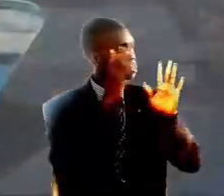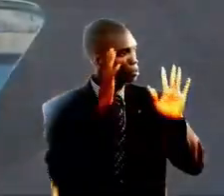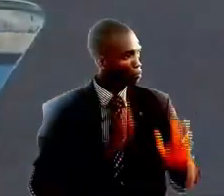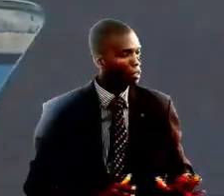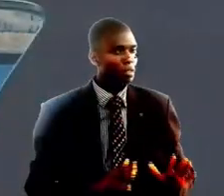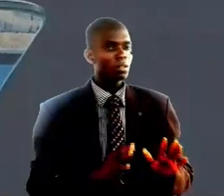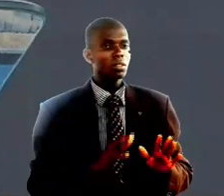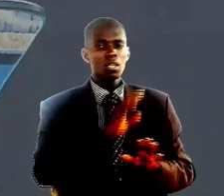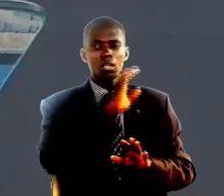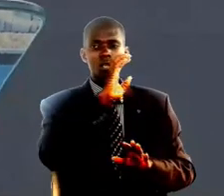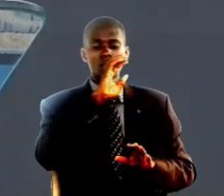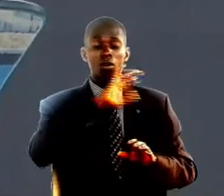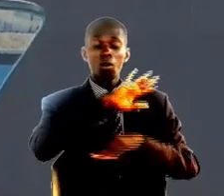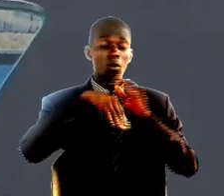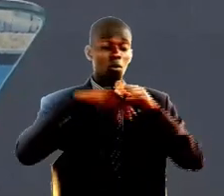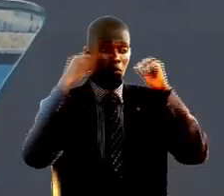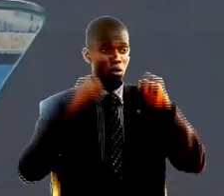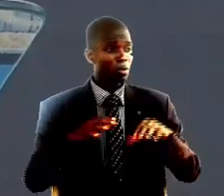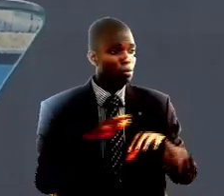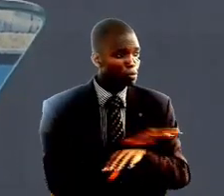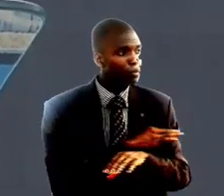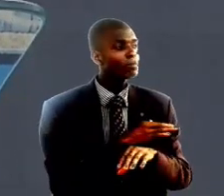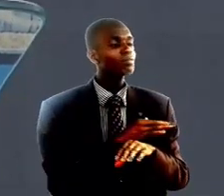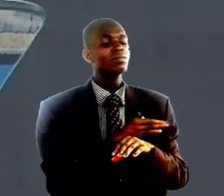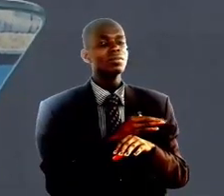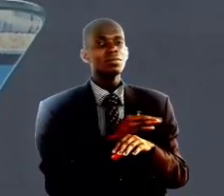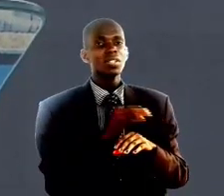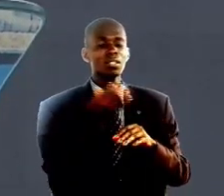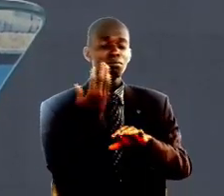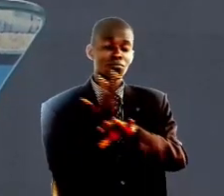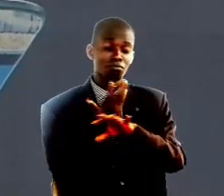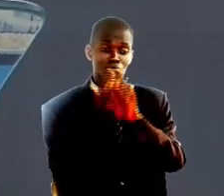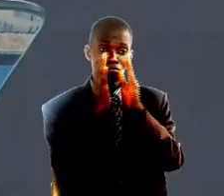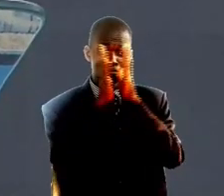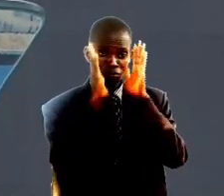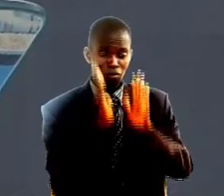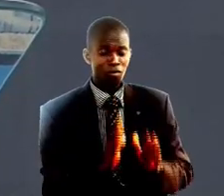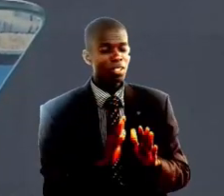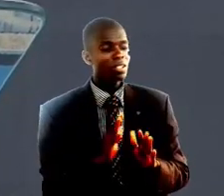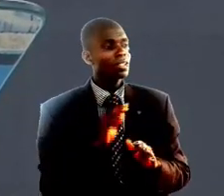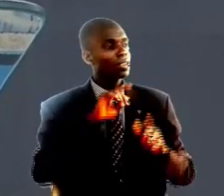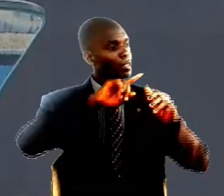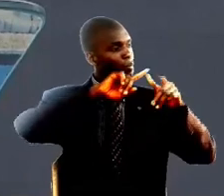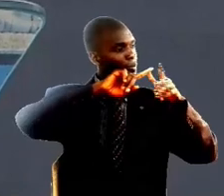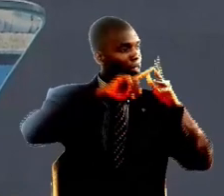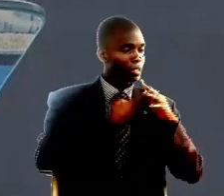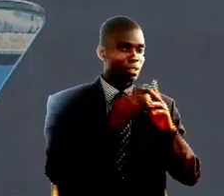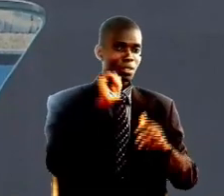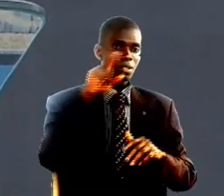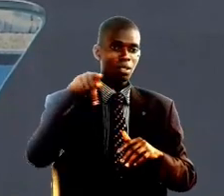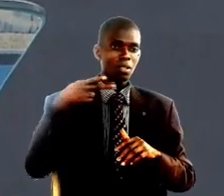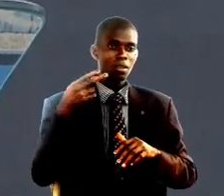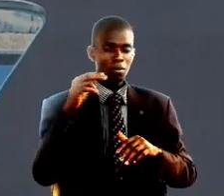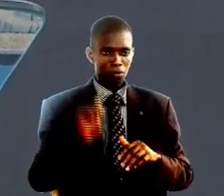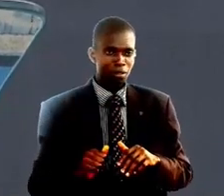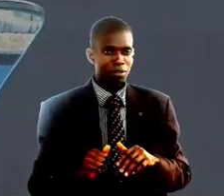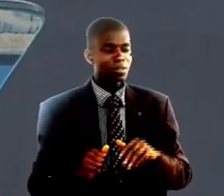Counselor, Intercessor, Alpha and Omega, the Truth, Emmanuel.